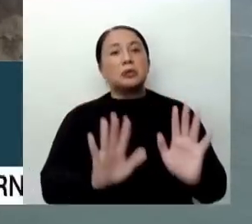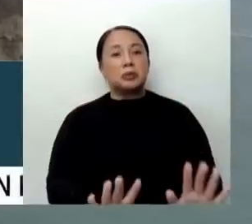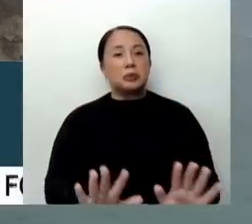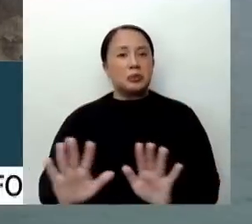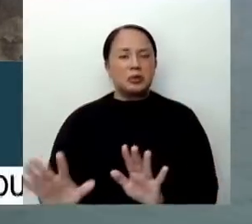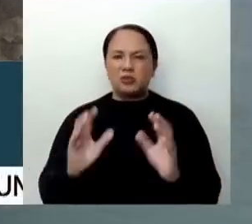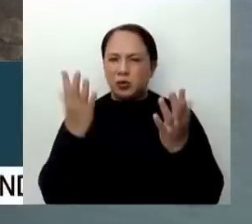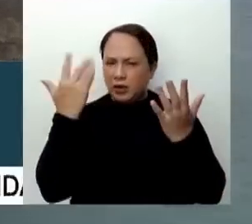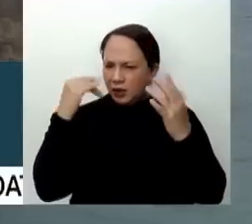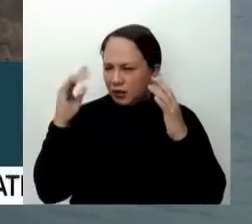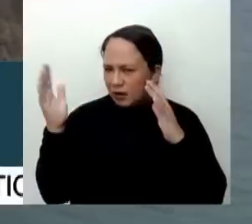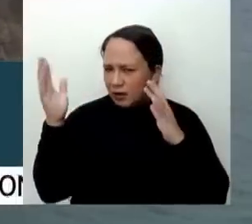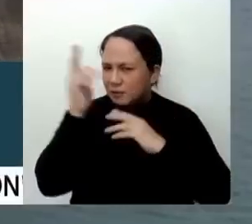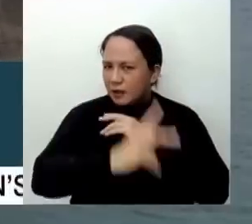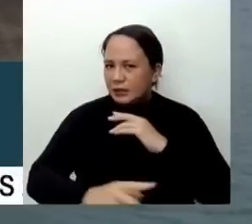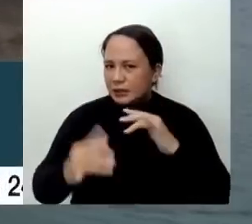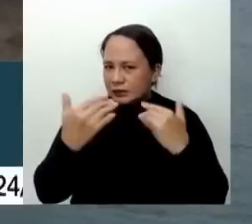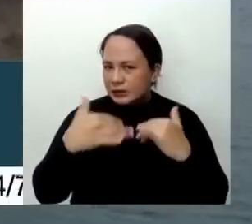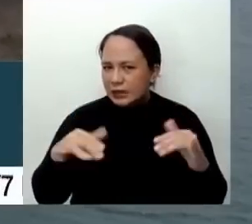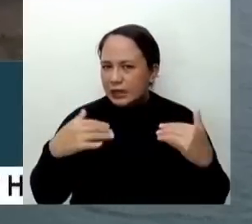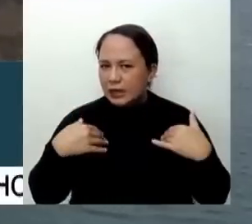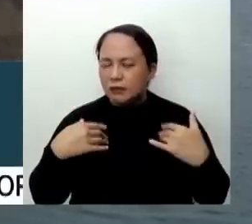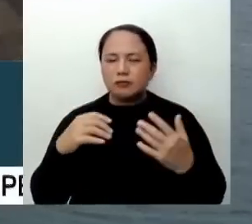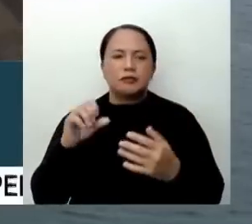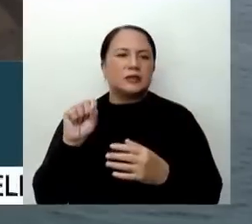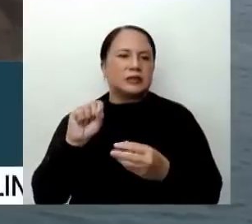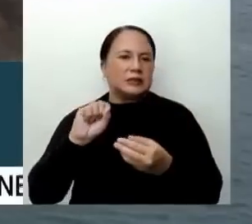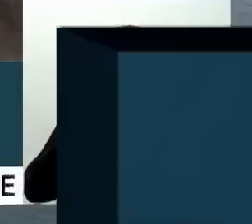province remains under Signal Number 1.